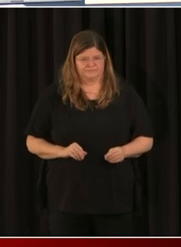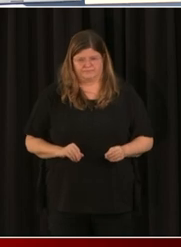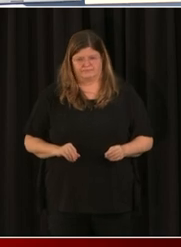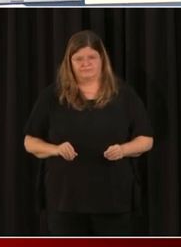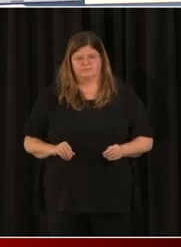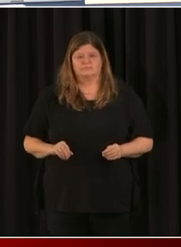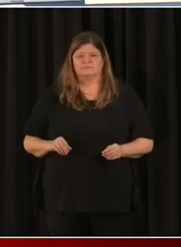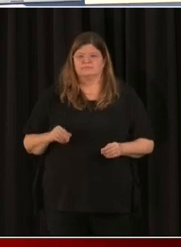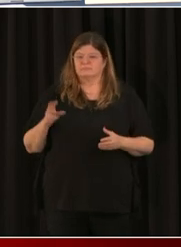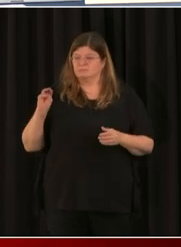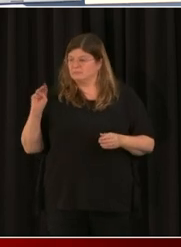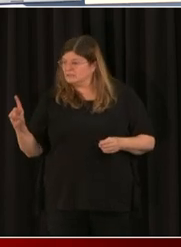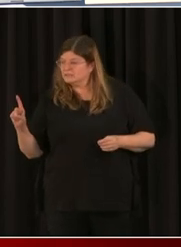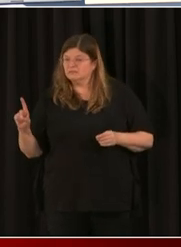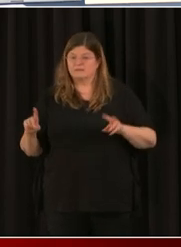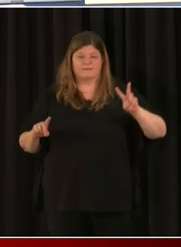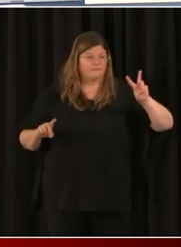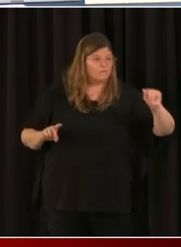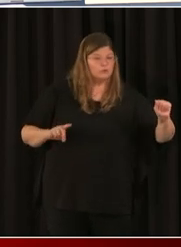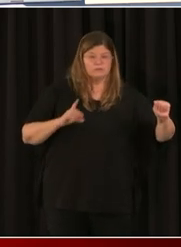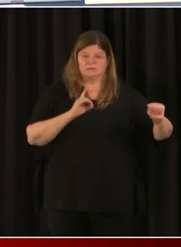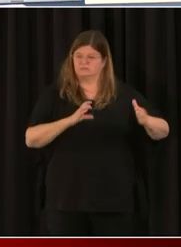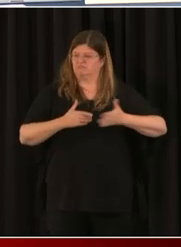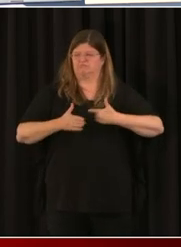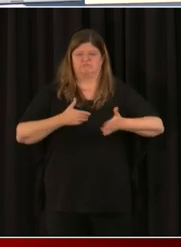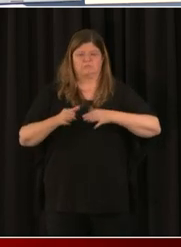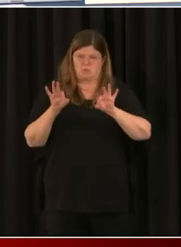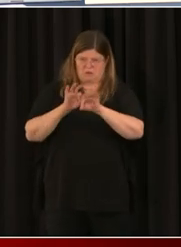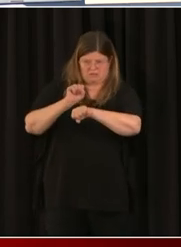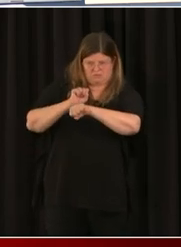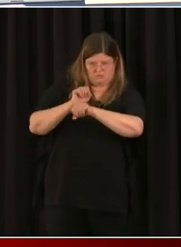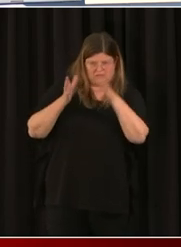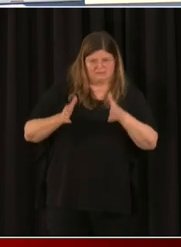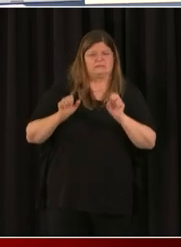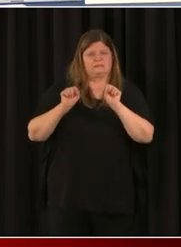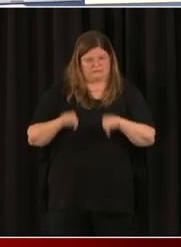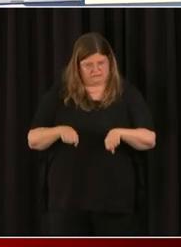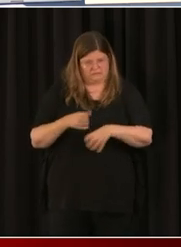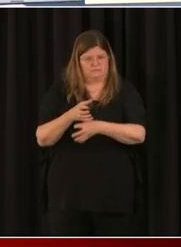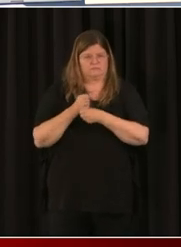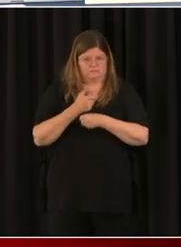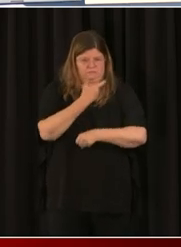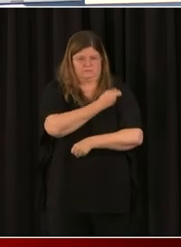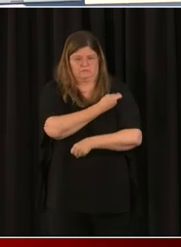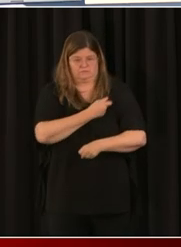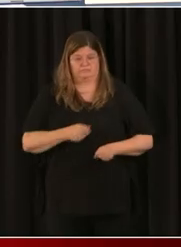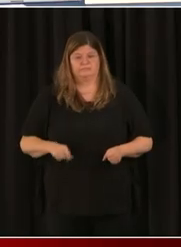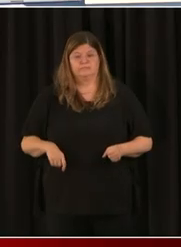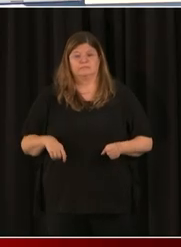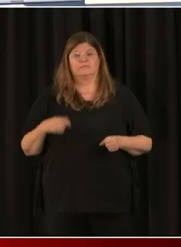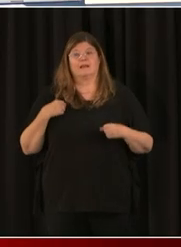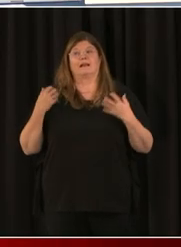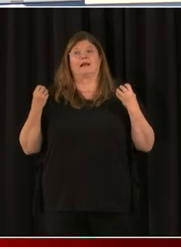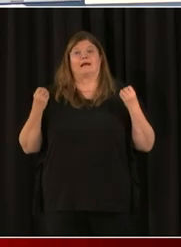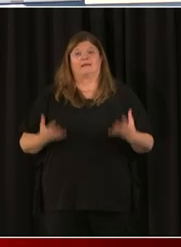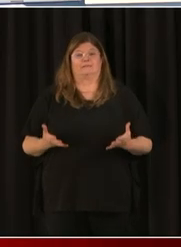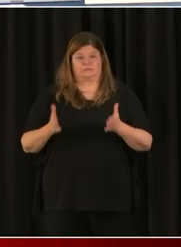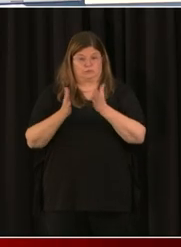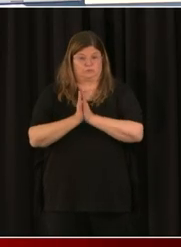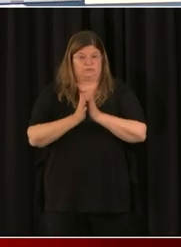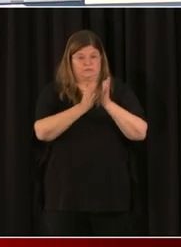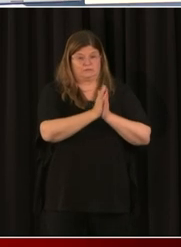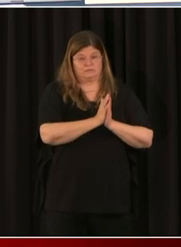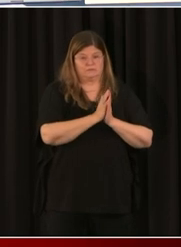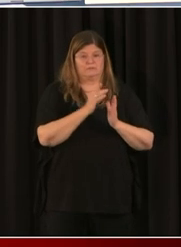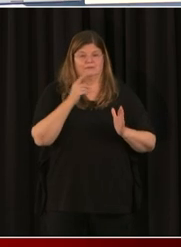to Maryland and DC residents. I should caveat that with, we get a lot of